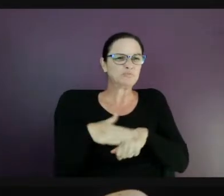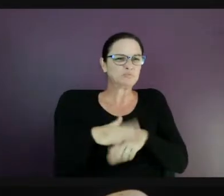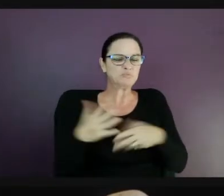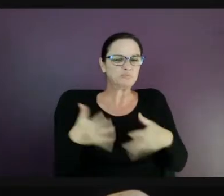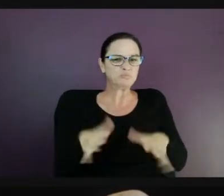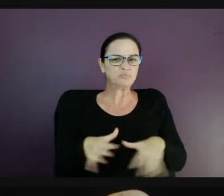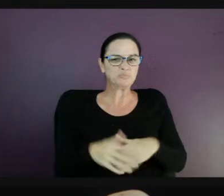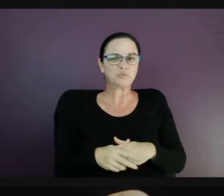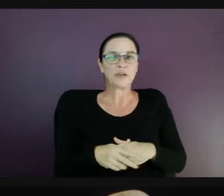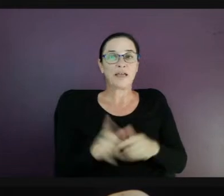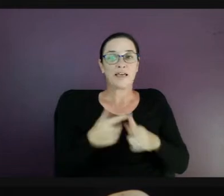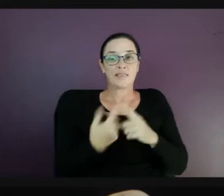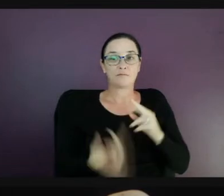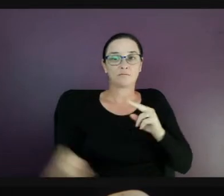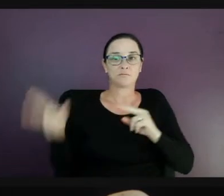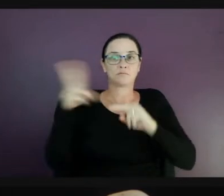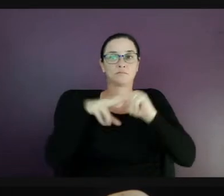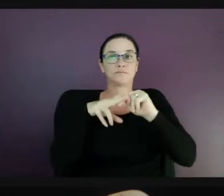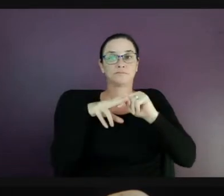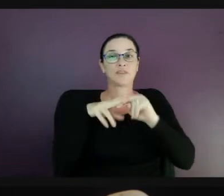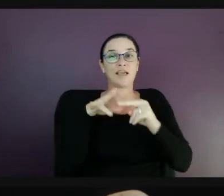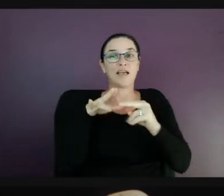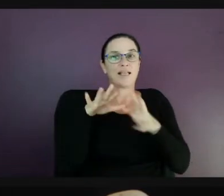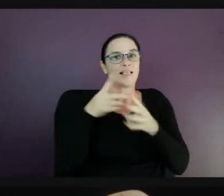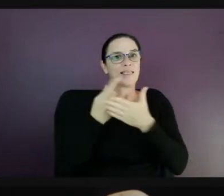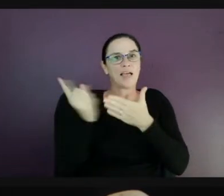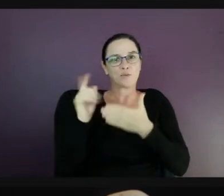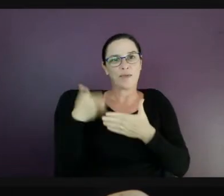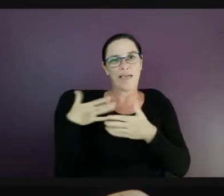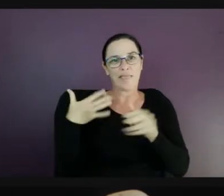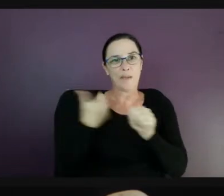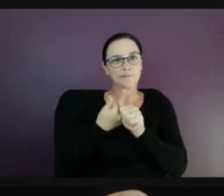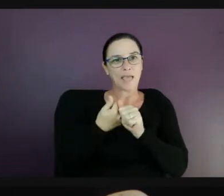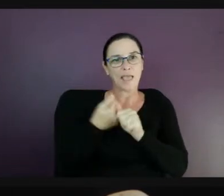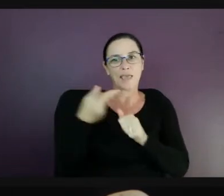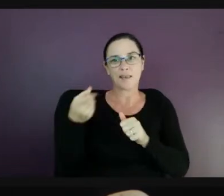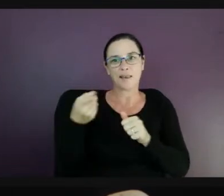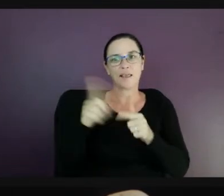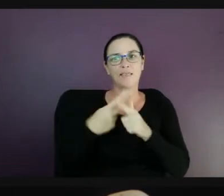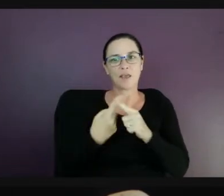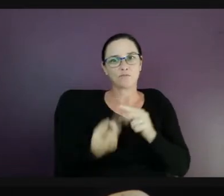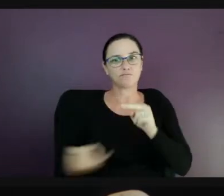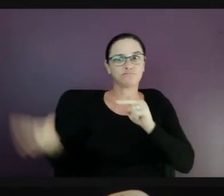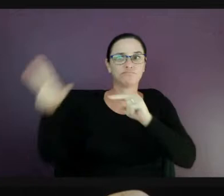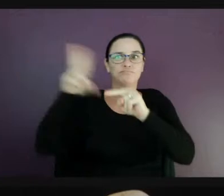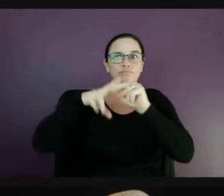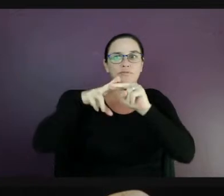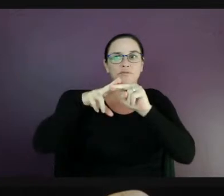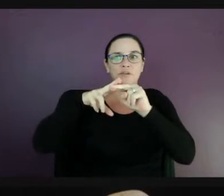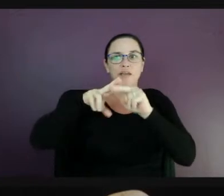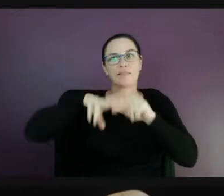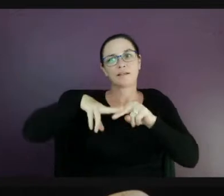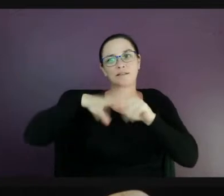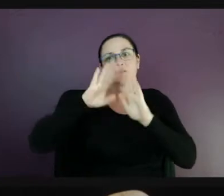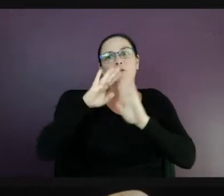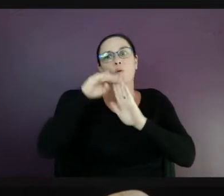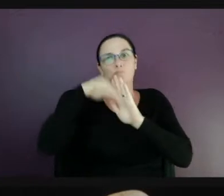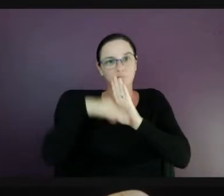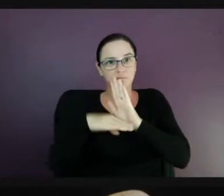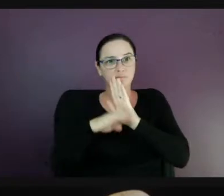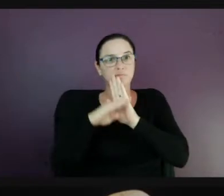jump. This was the day we did our update last week. And the earthquakes jumped up, came down, and now they're flat higher